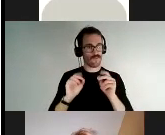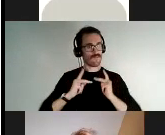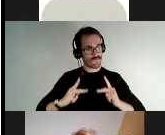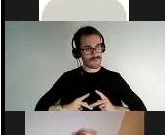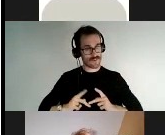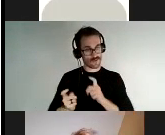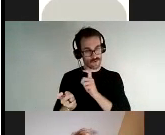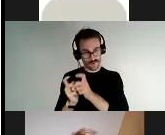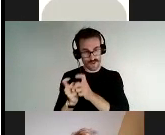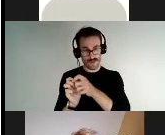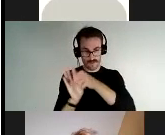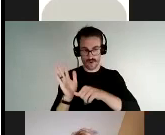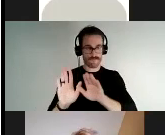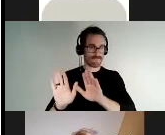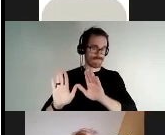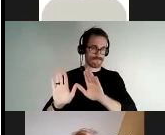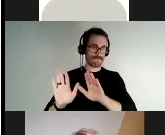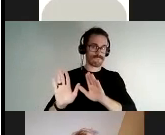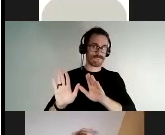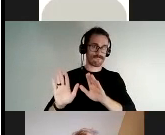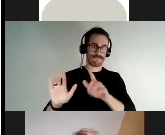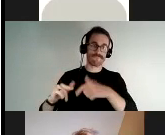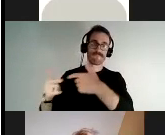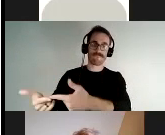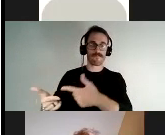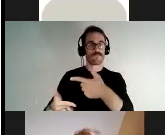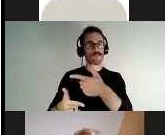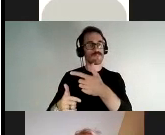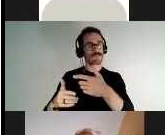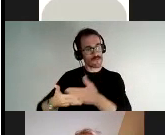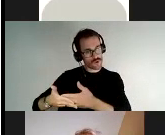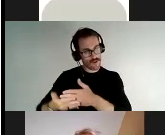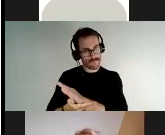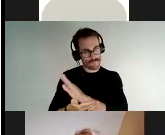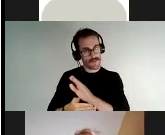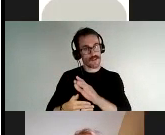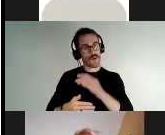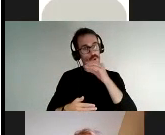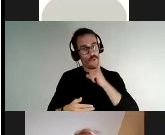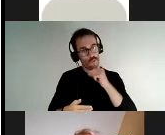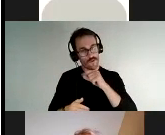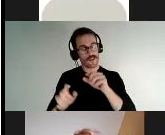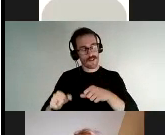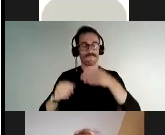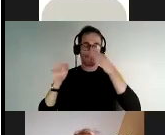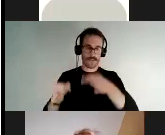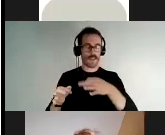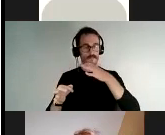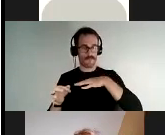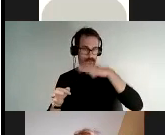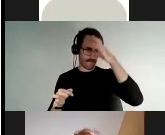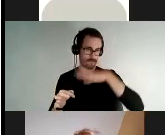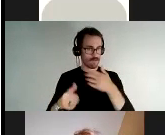the child, him or herself or their self, choose when they're of age. So